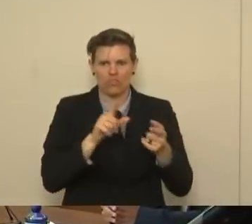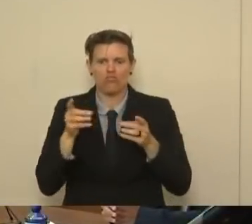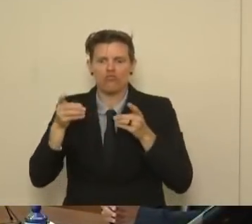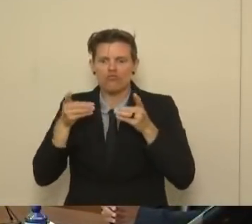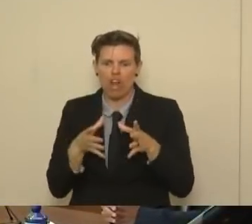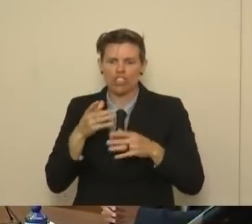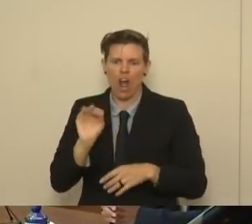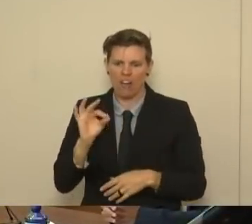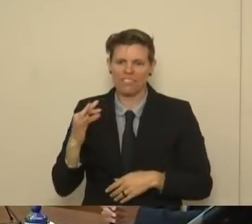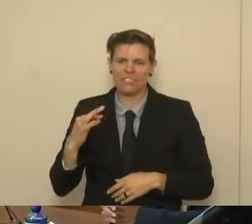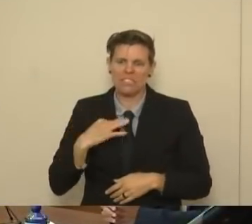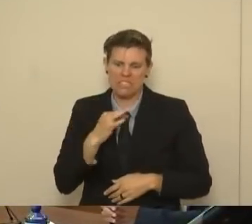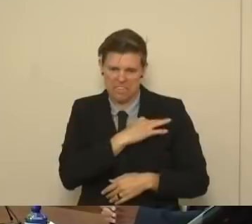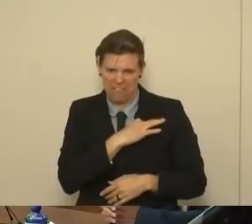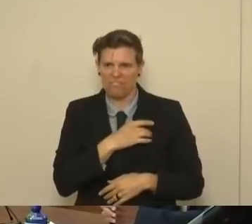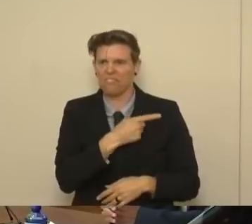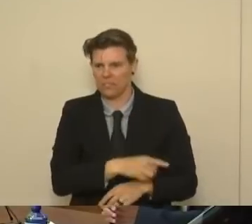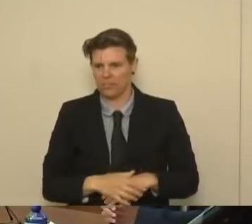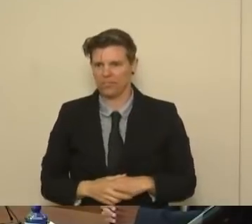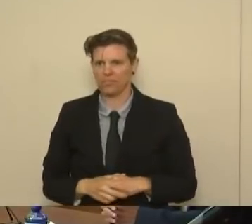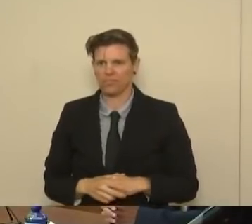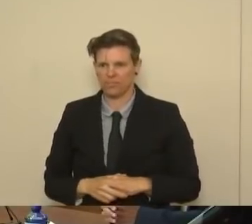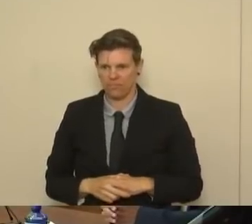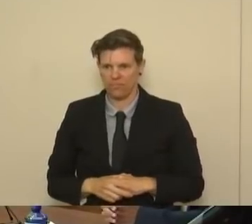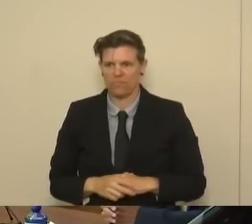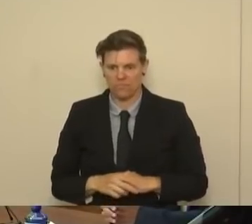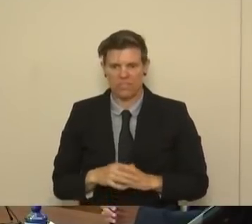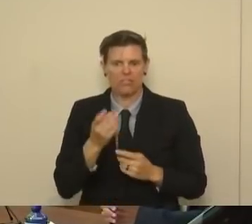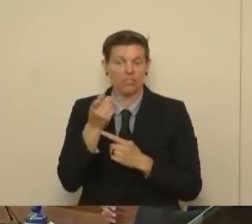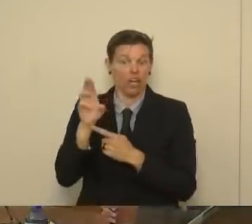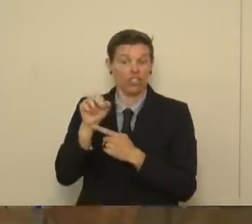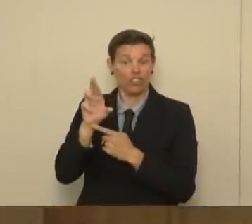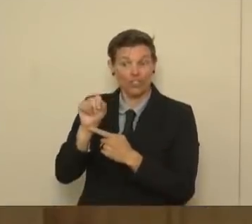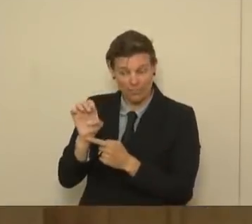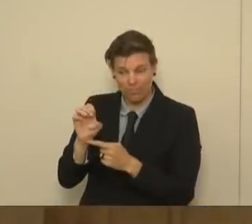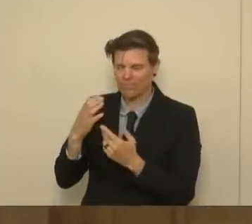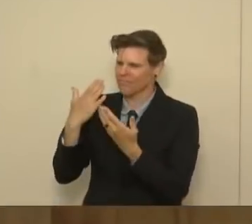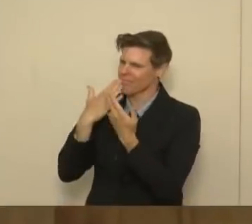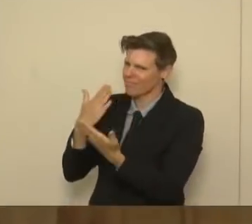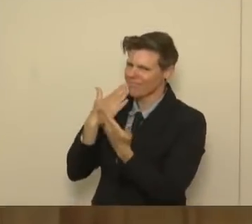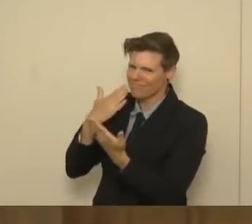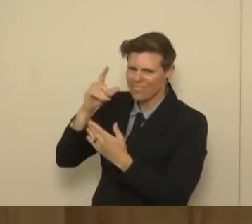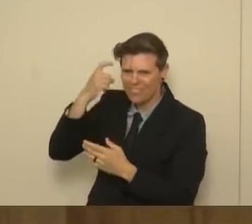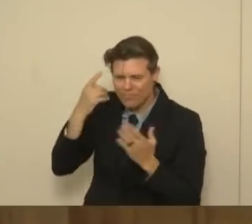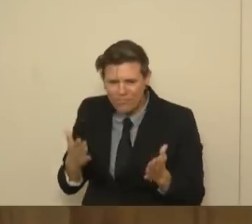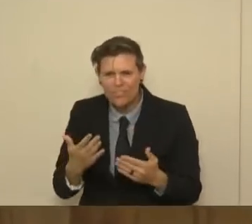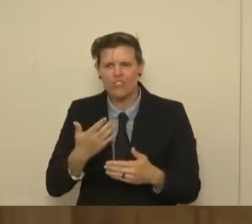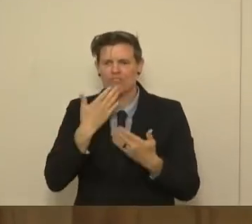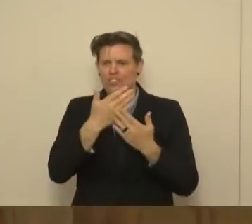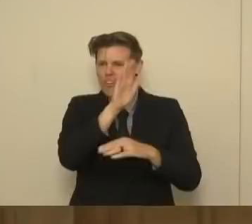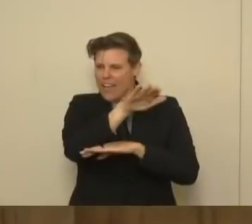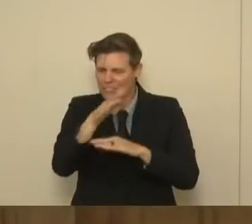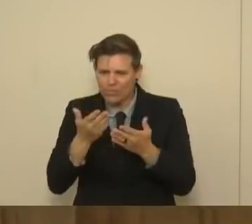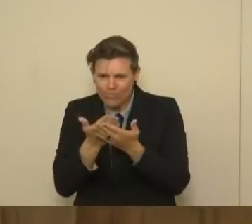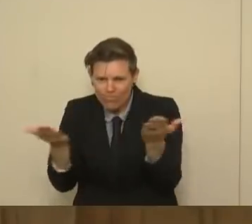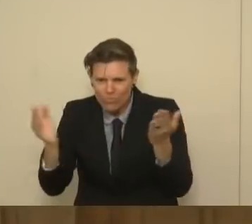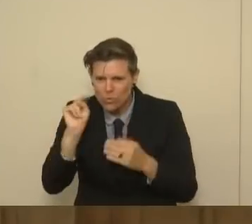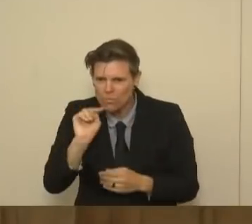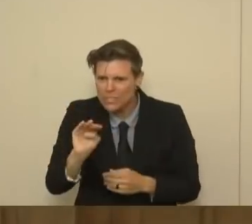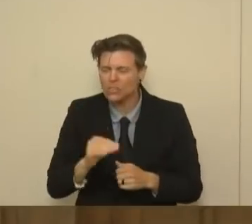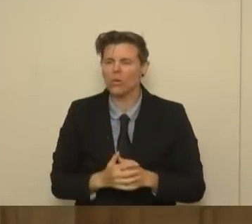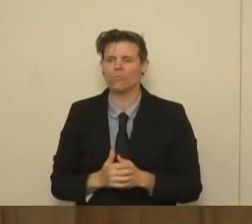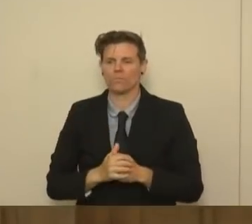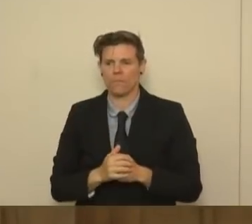Thank you very much, Governor. Good afternoon, people of New Mexico. Thanks for all your cooperation, collaboration in the public